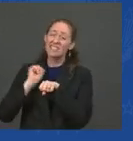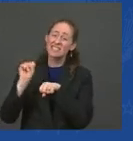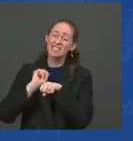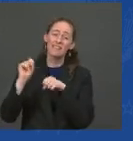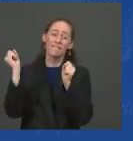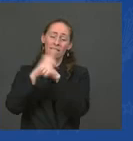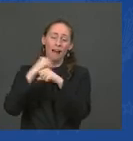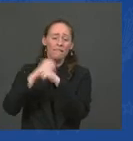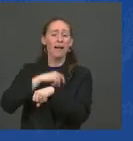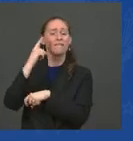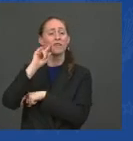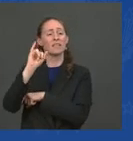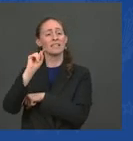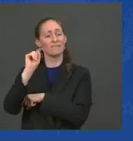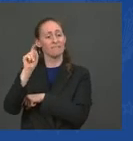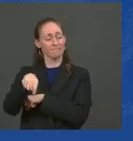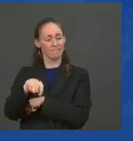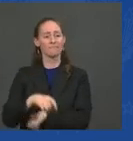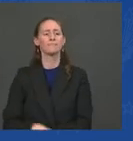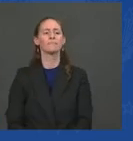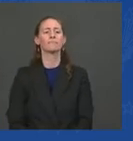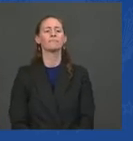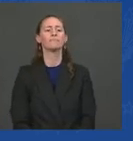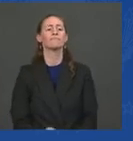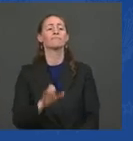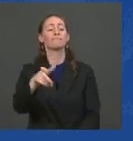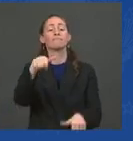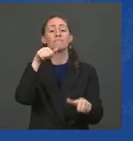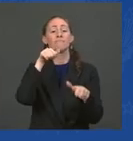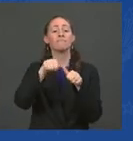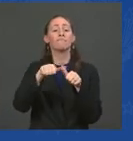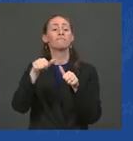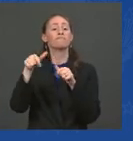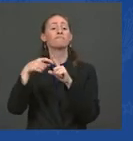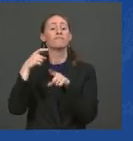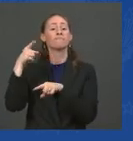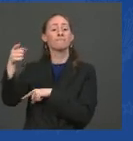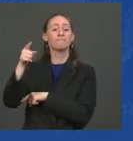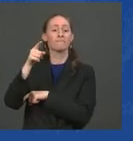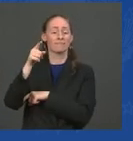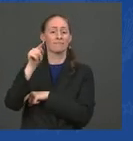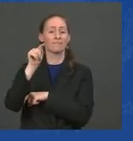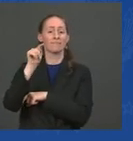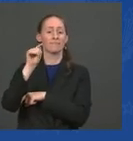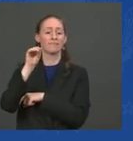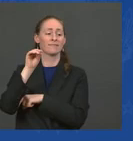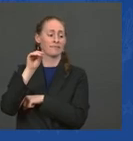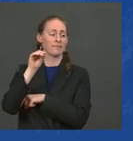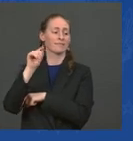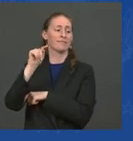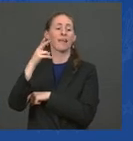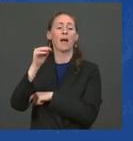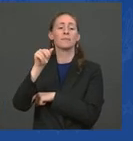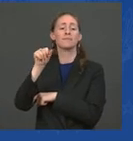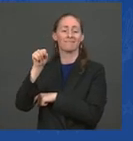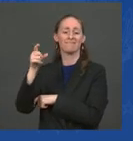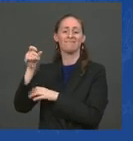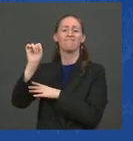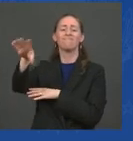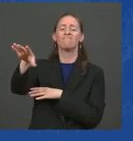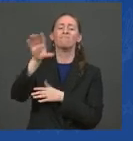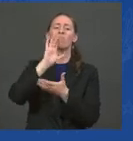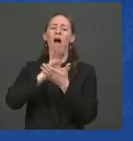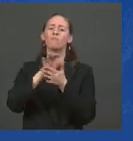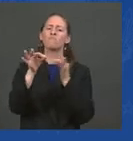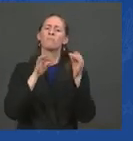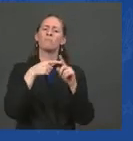In those letters from Tom Dodd to his dear wife, Grace, reflecting his service at Nuremberg, he wrote,